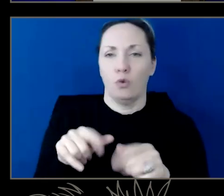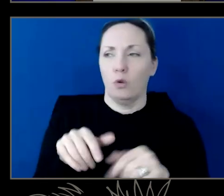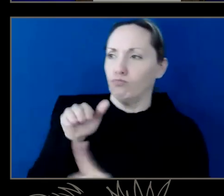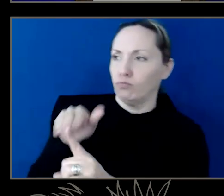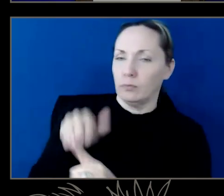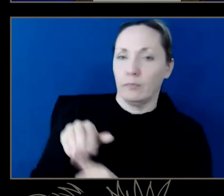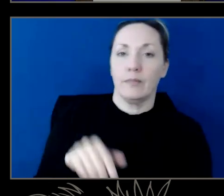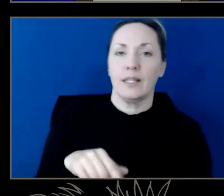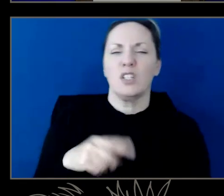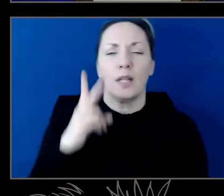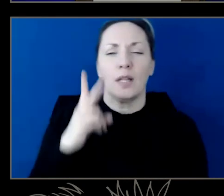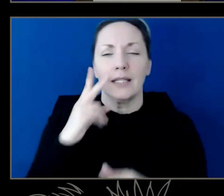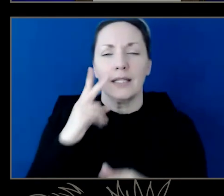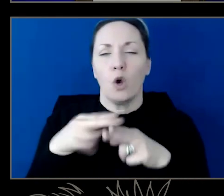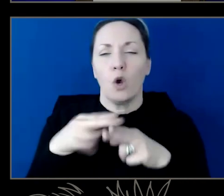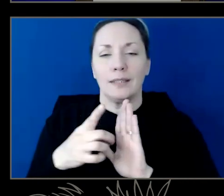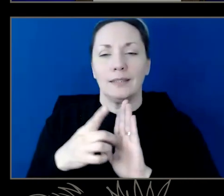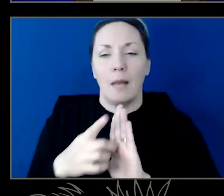of it working.